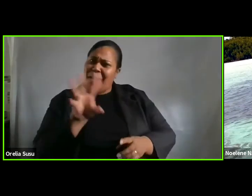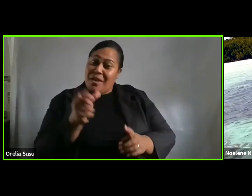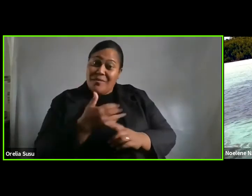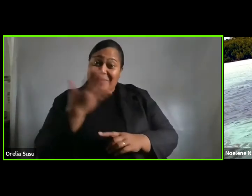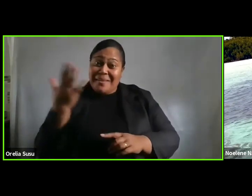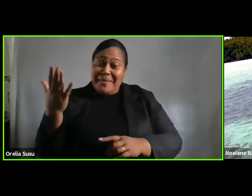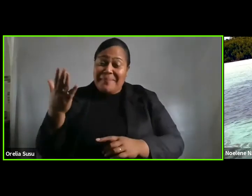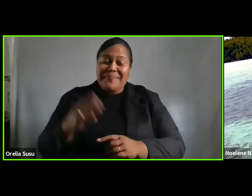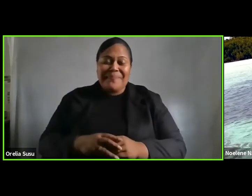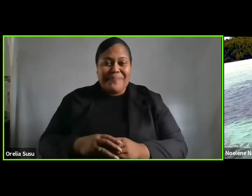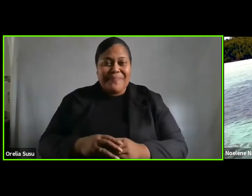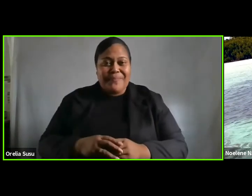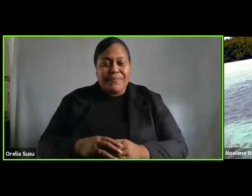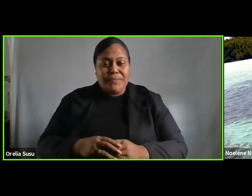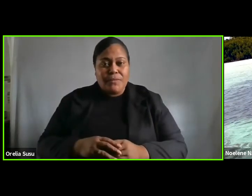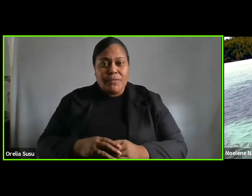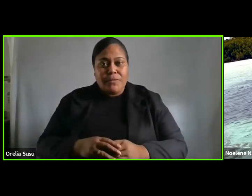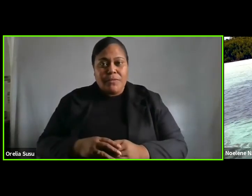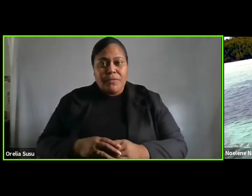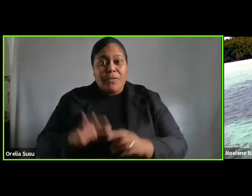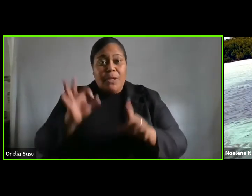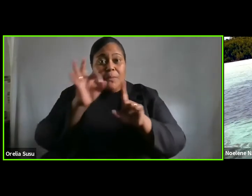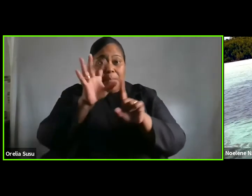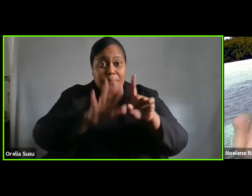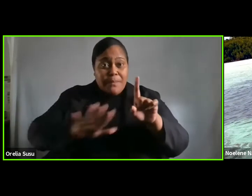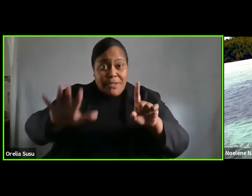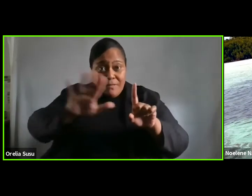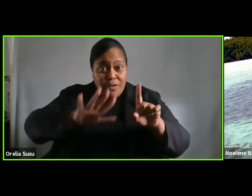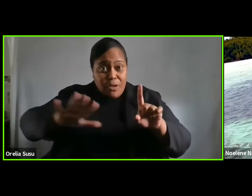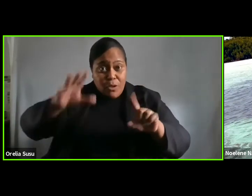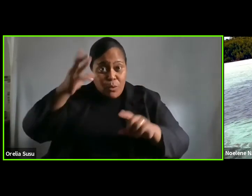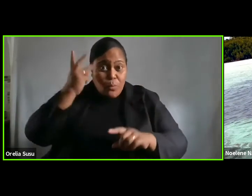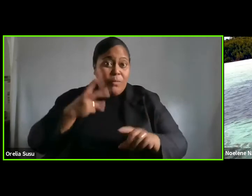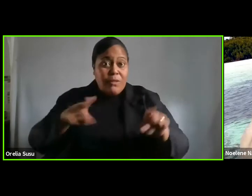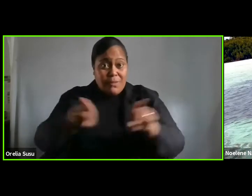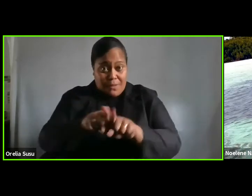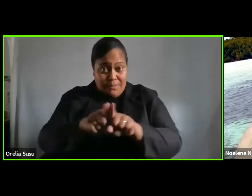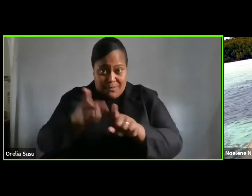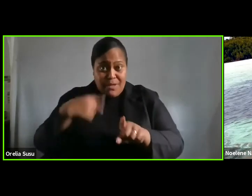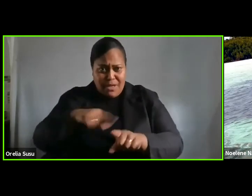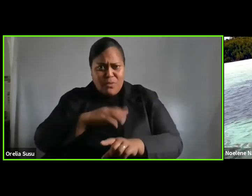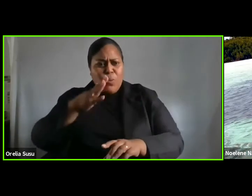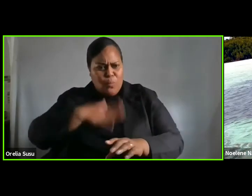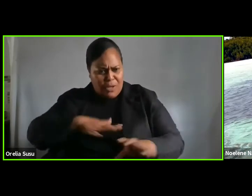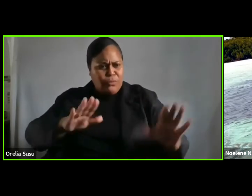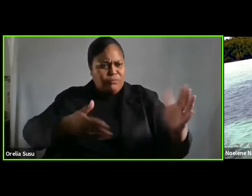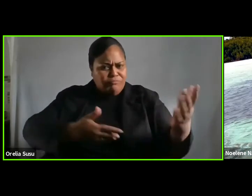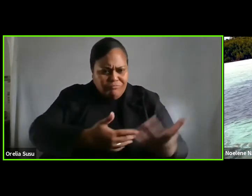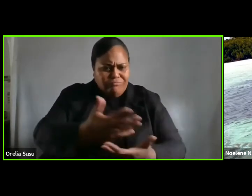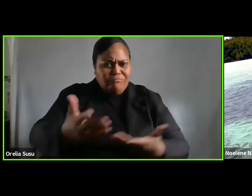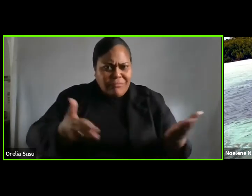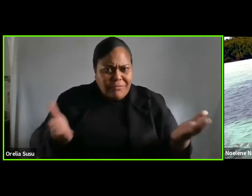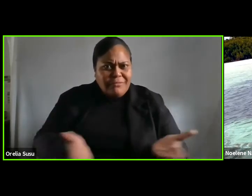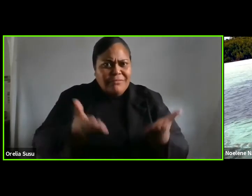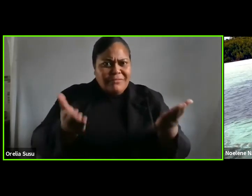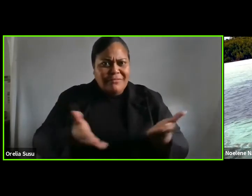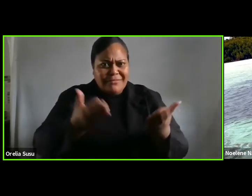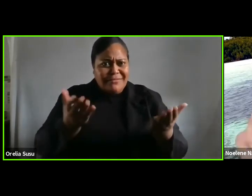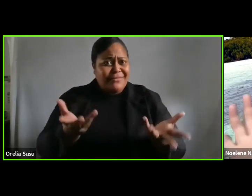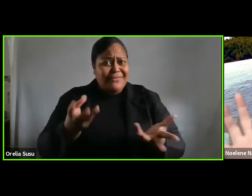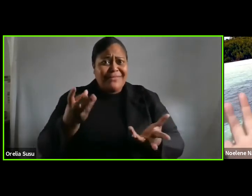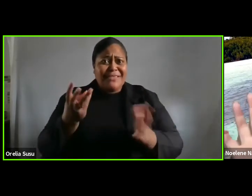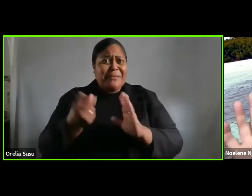is pacific women like us who are trying to make those conversations with communities sometimes it's with men who really